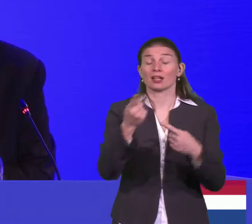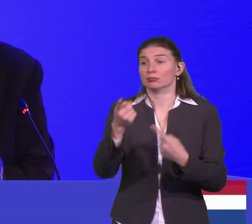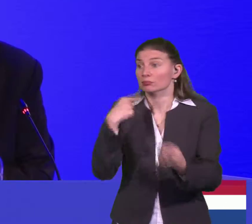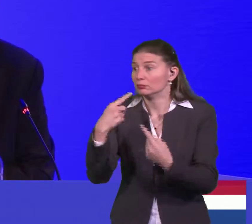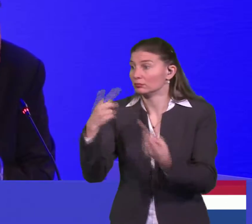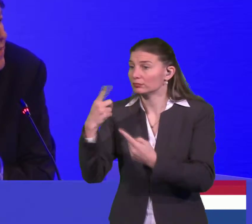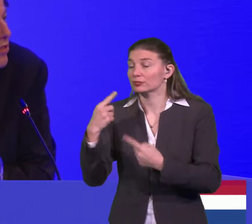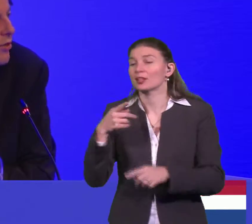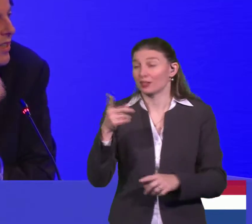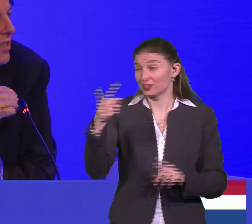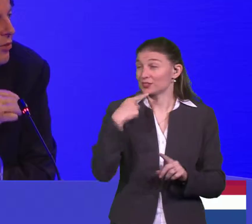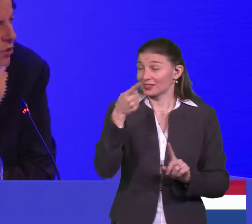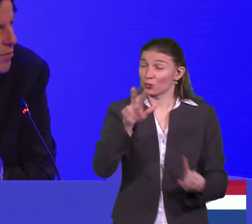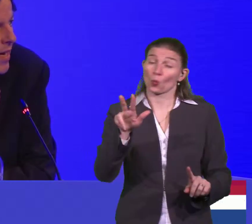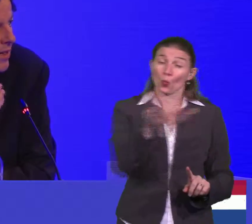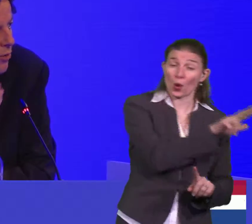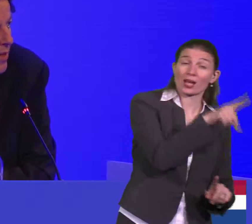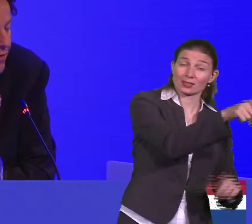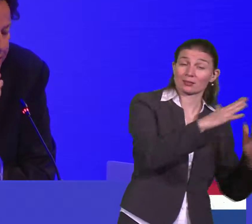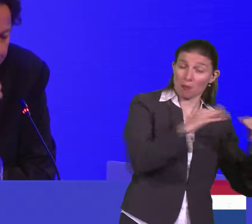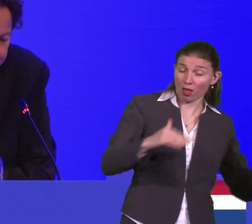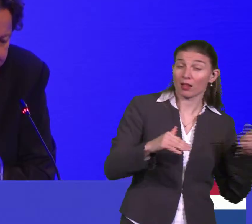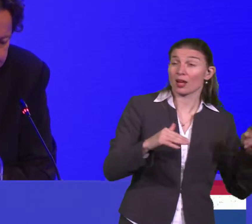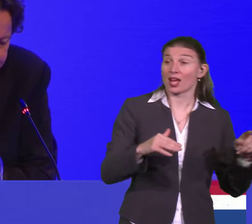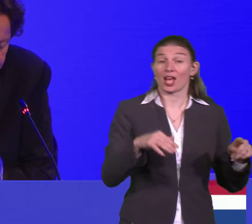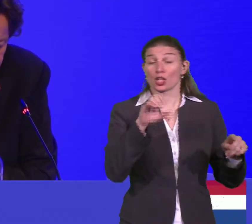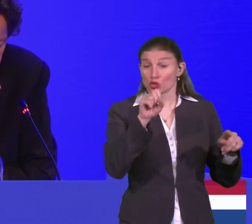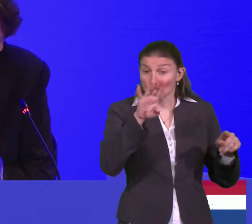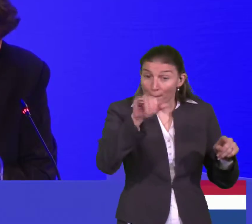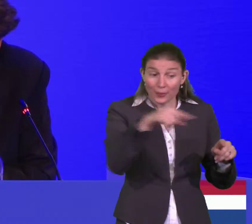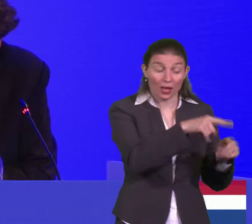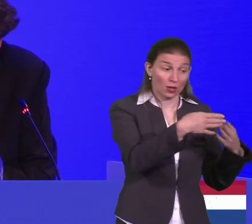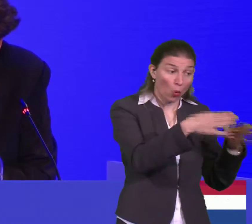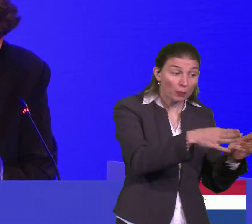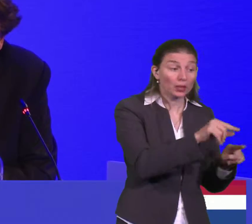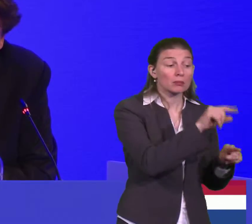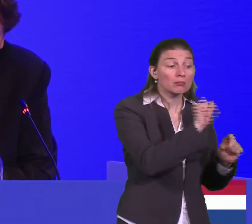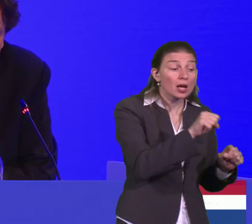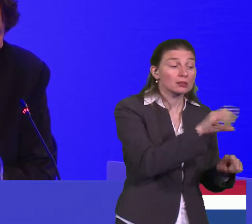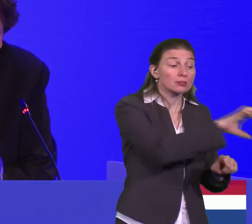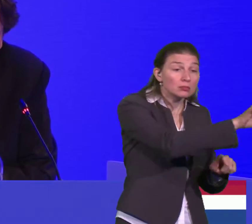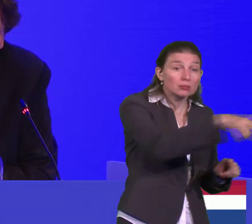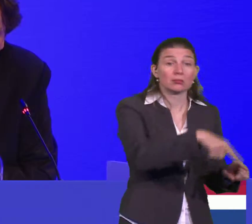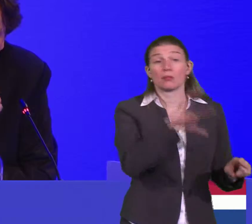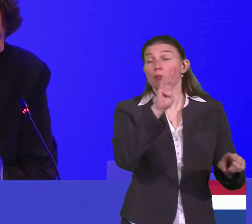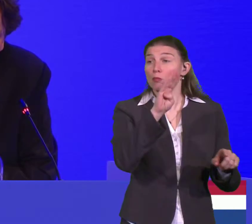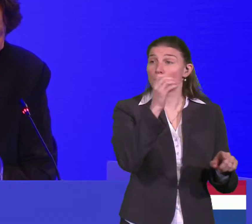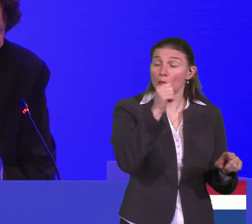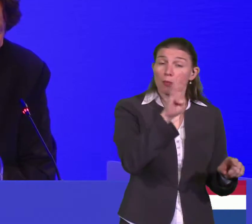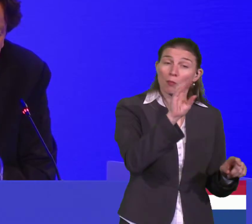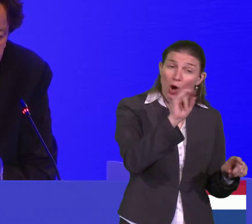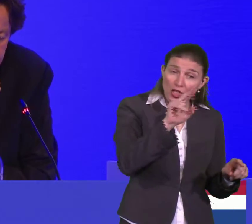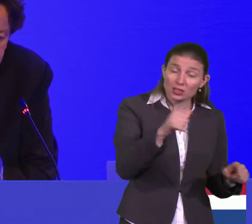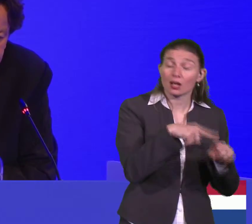the Western Balkans that you mentioned on these issues. Serbia and the opening of chapters. I think there are efforts of Bosnia-Herzegovina to put